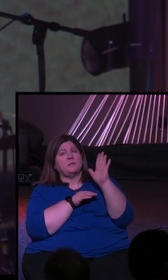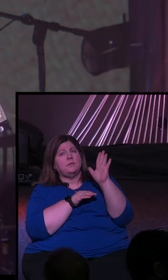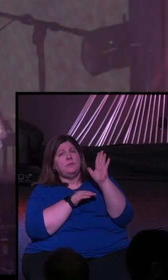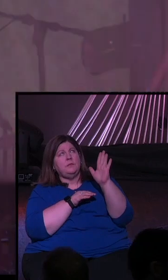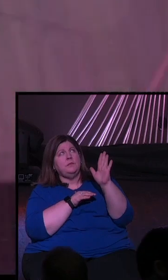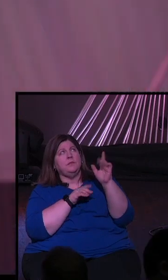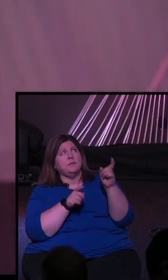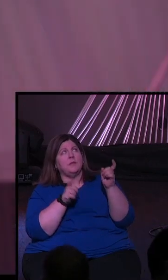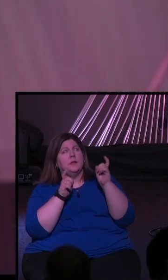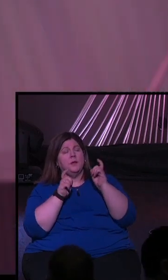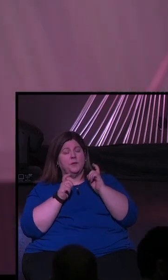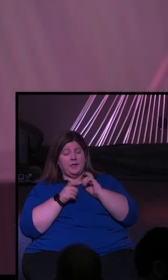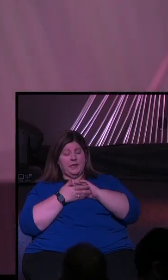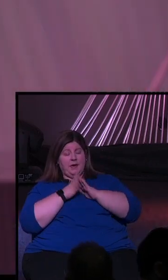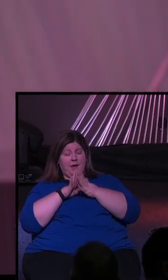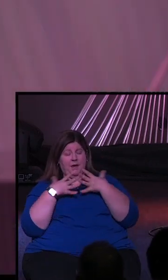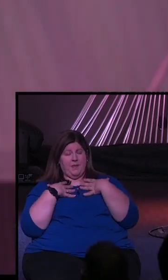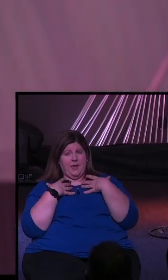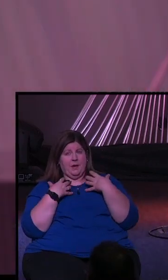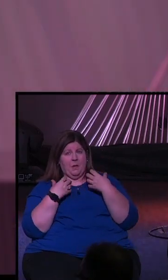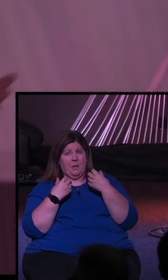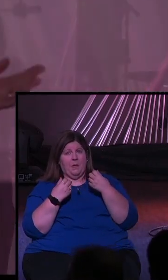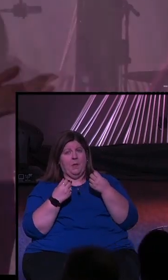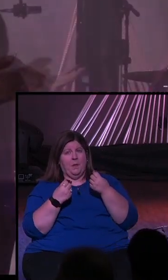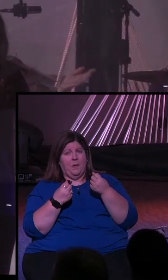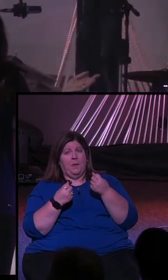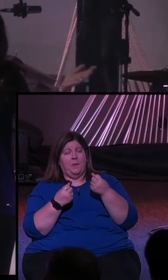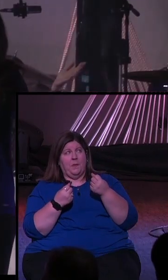In your presence we are made